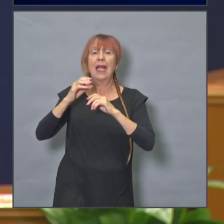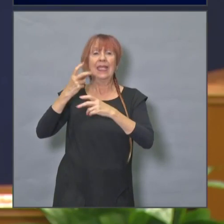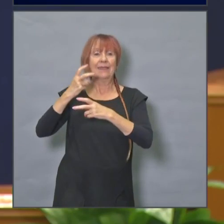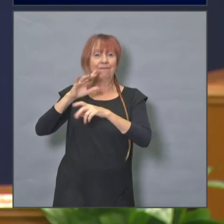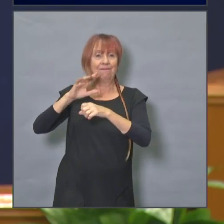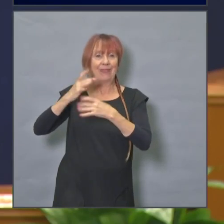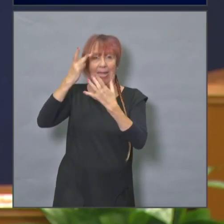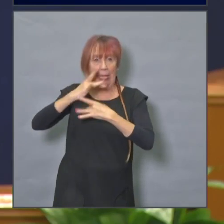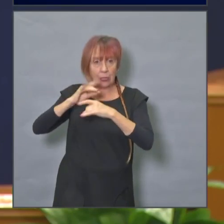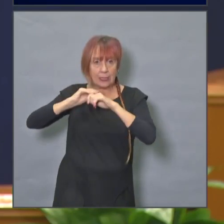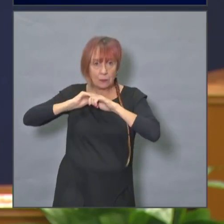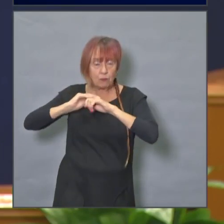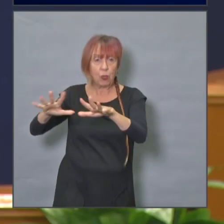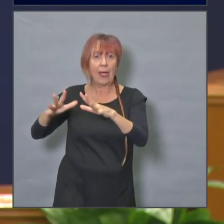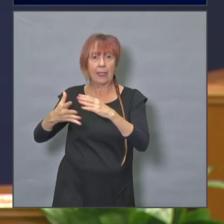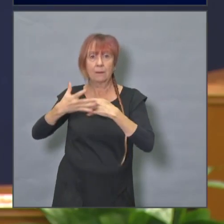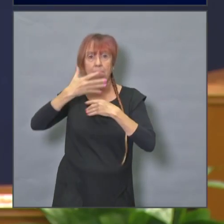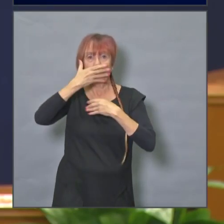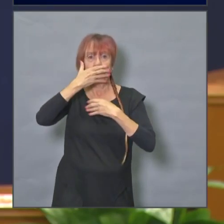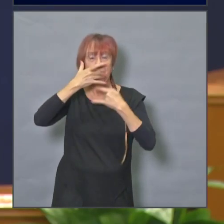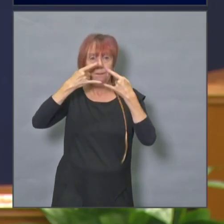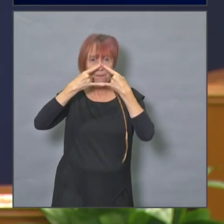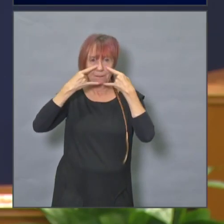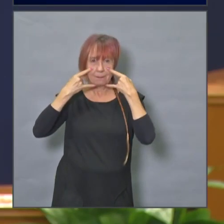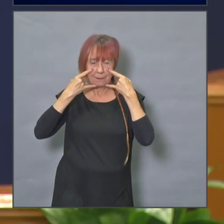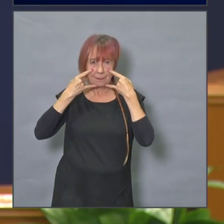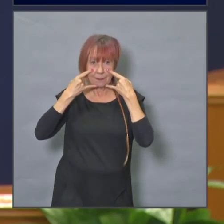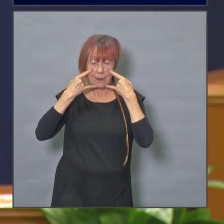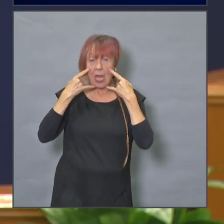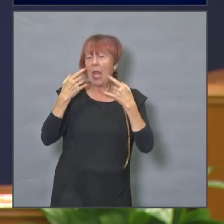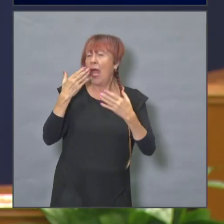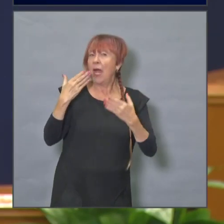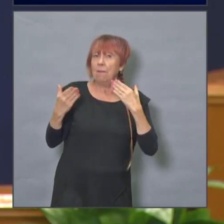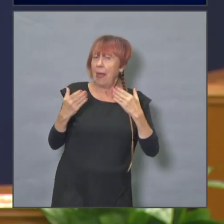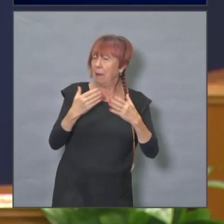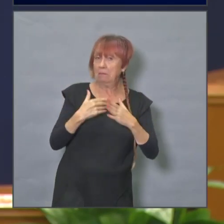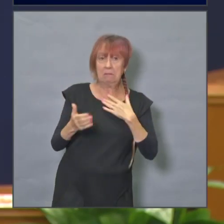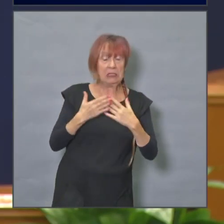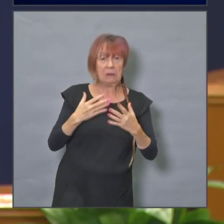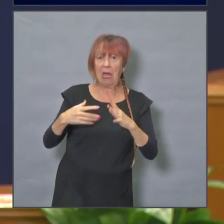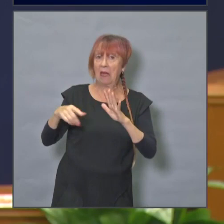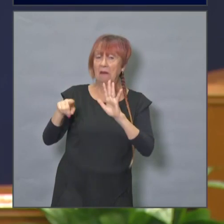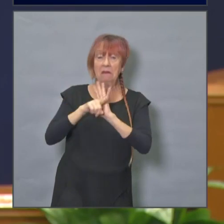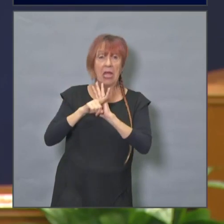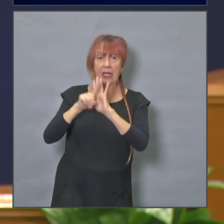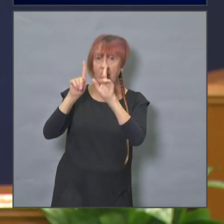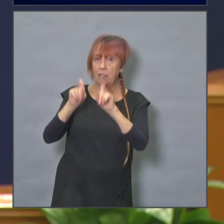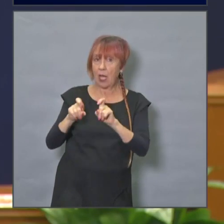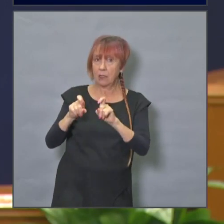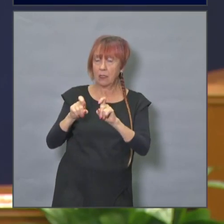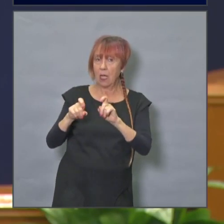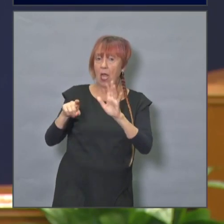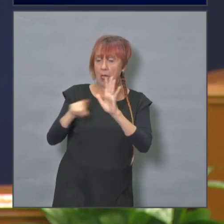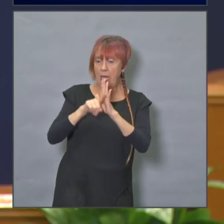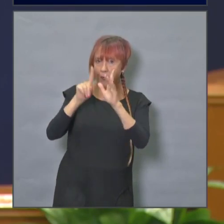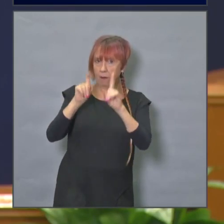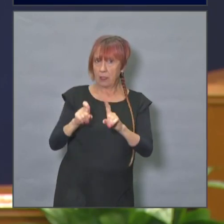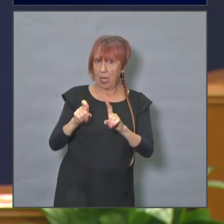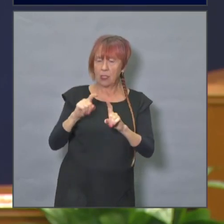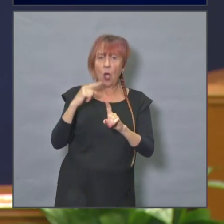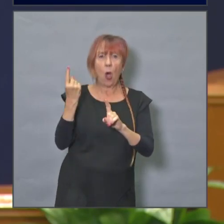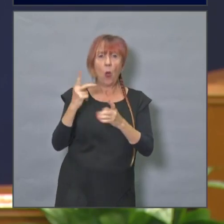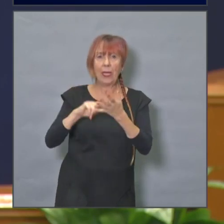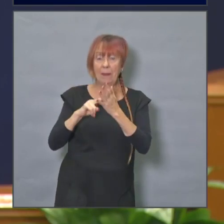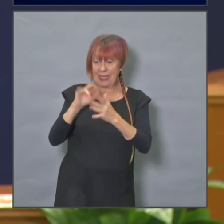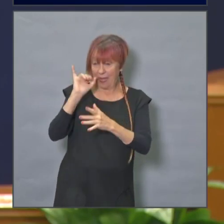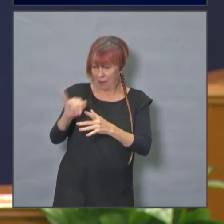reaching someone else. And even if you tested negative, that negative test result only tells you your status